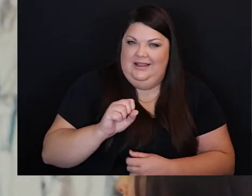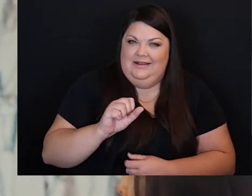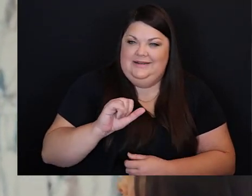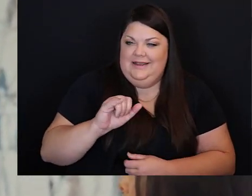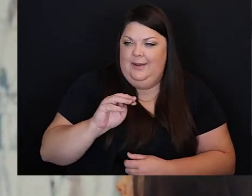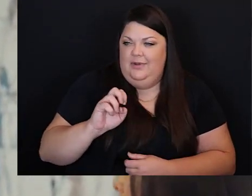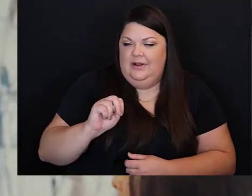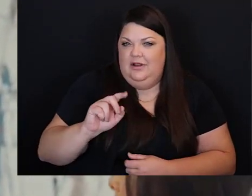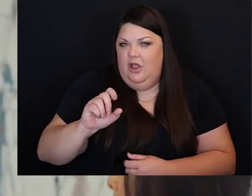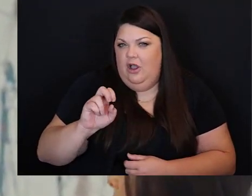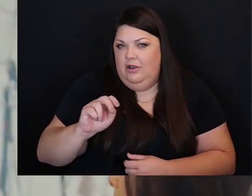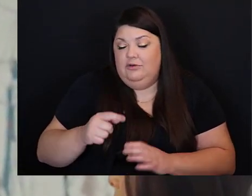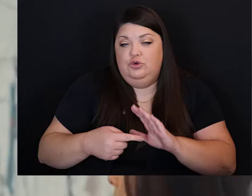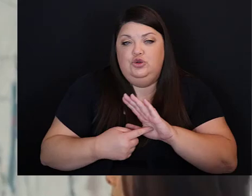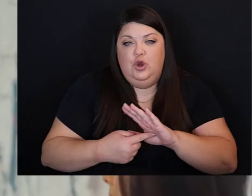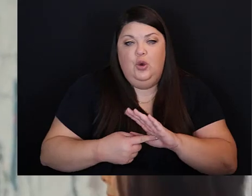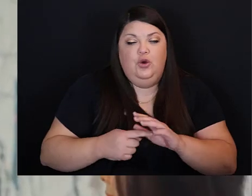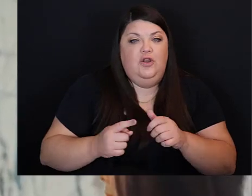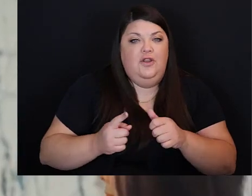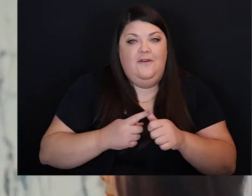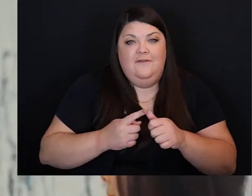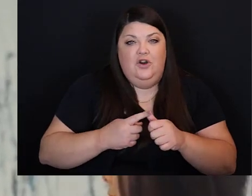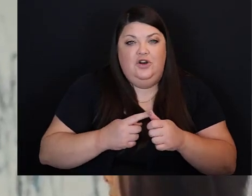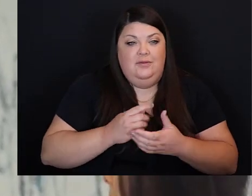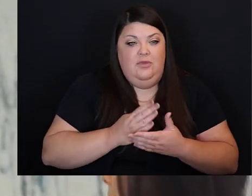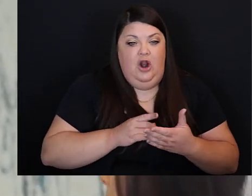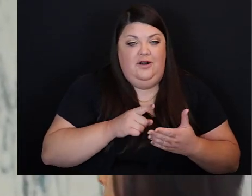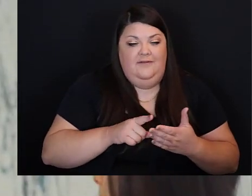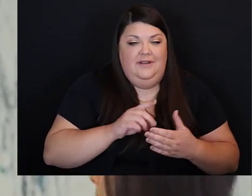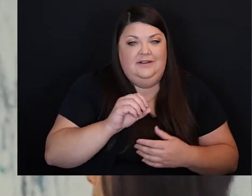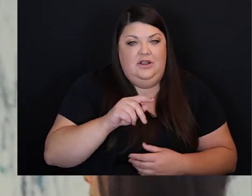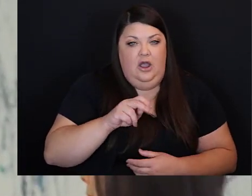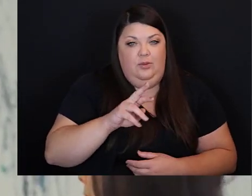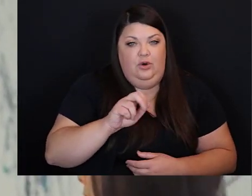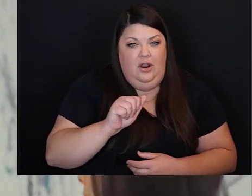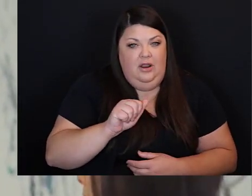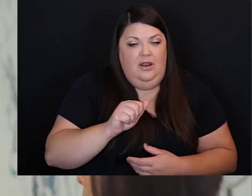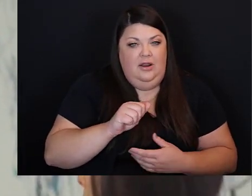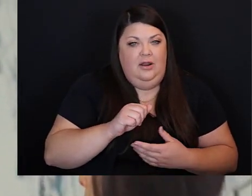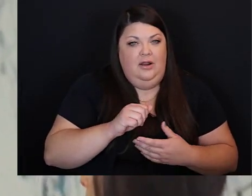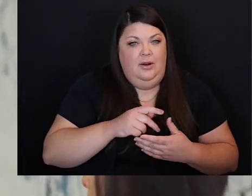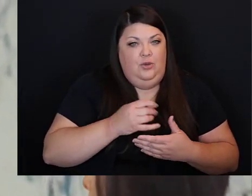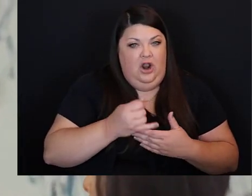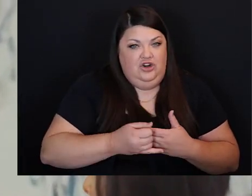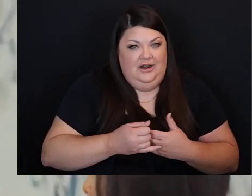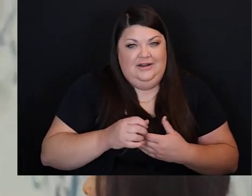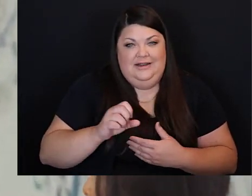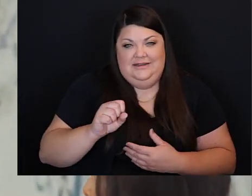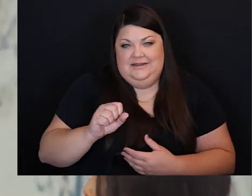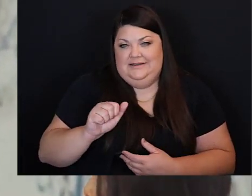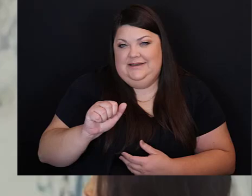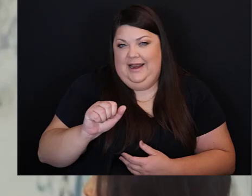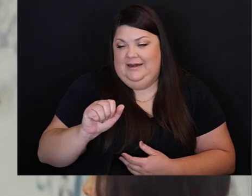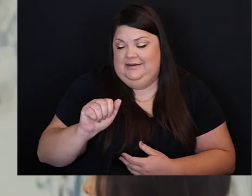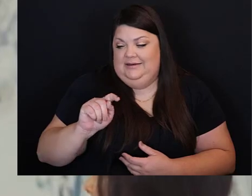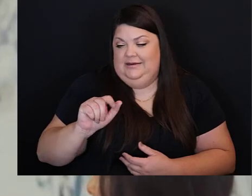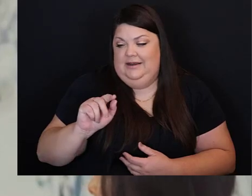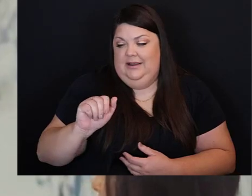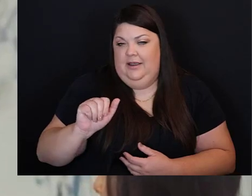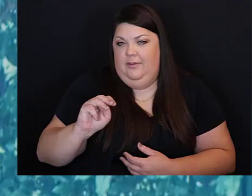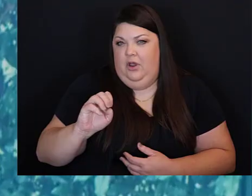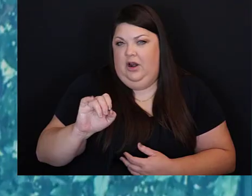Simon Lung, who showed the first part of this opera project at the Santa Monica Museum of Art 22